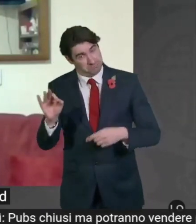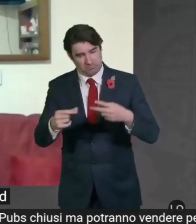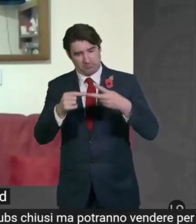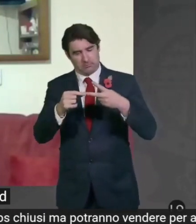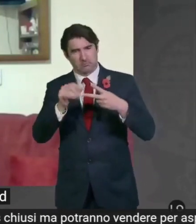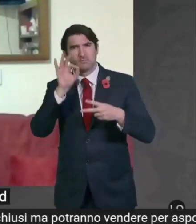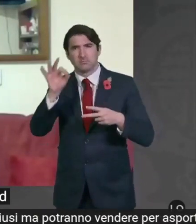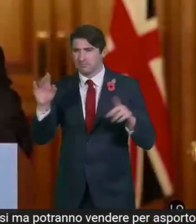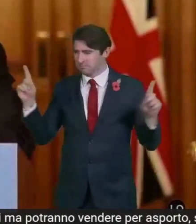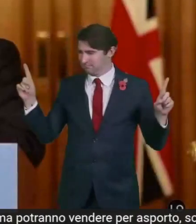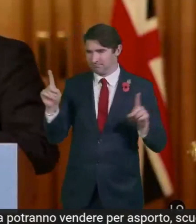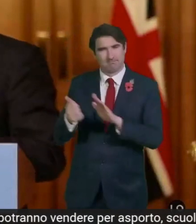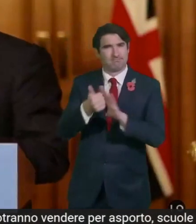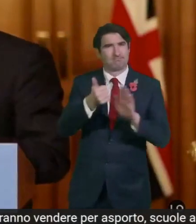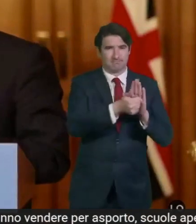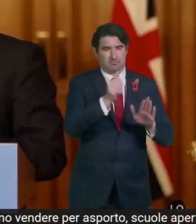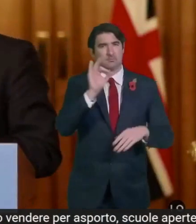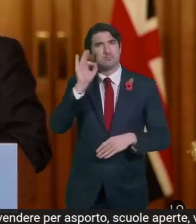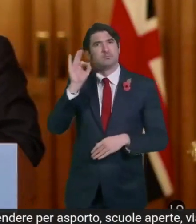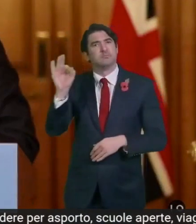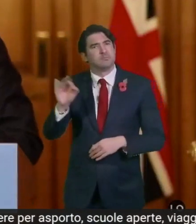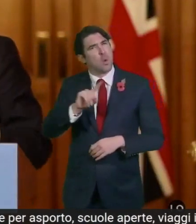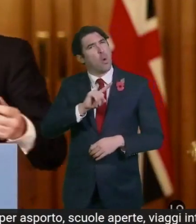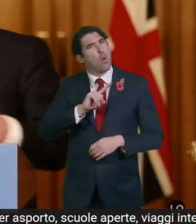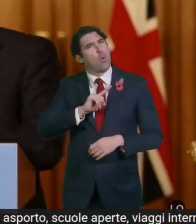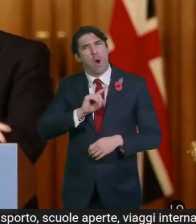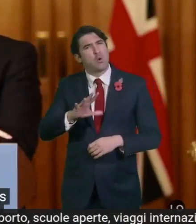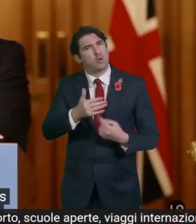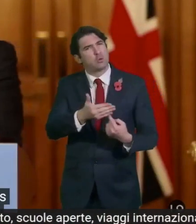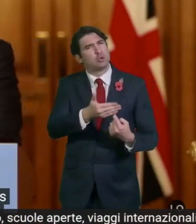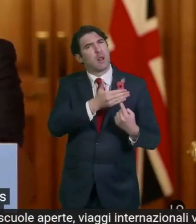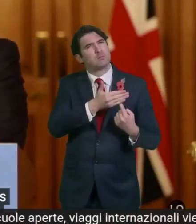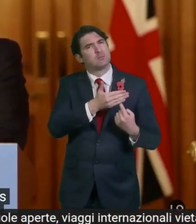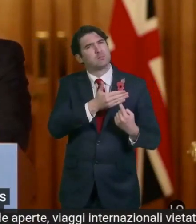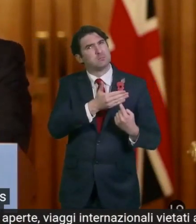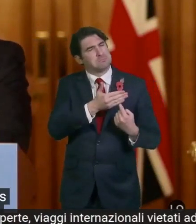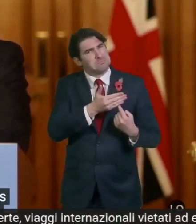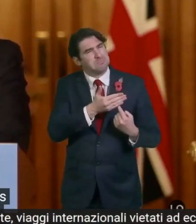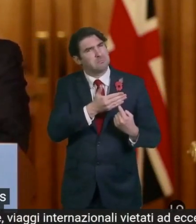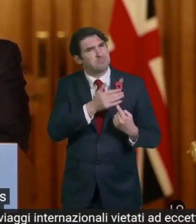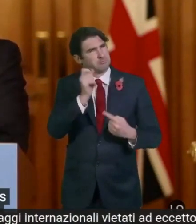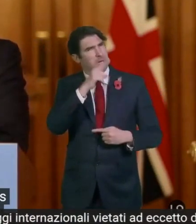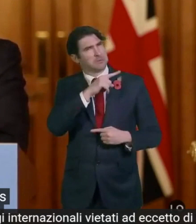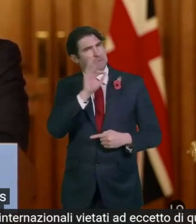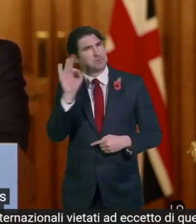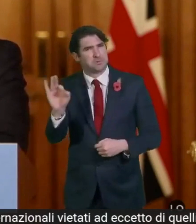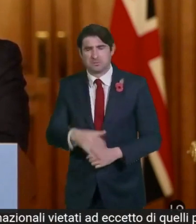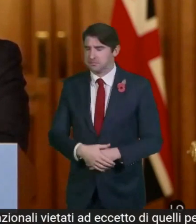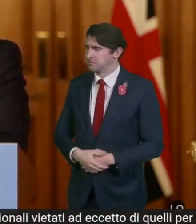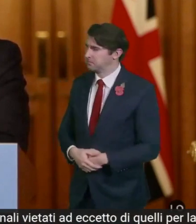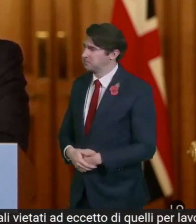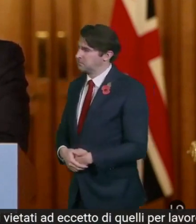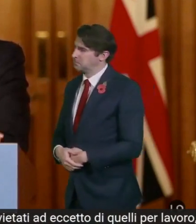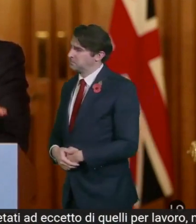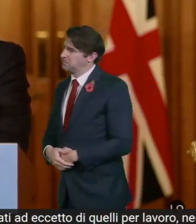restrictions? Well, thanks very much, Harriet. First of all, on the devolved administrations, the situation